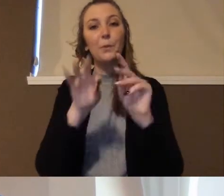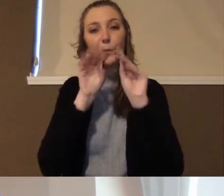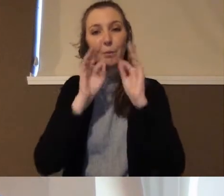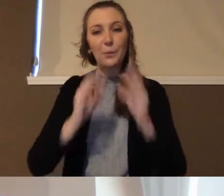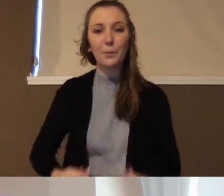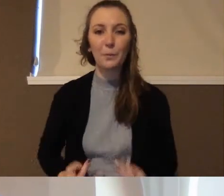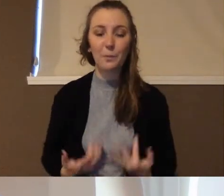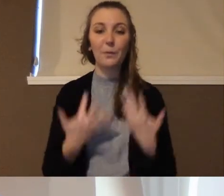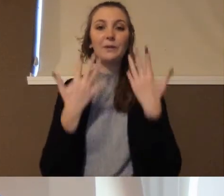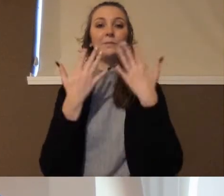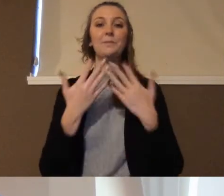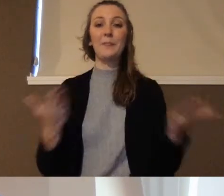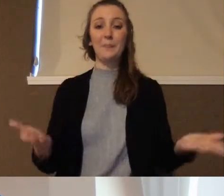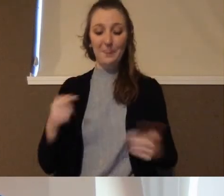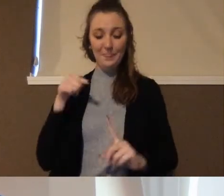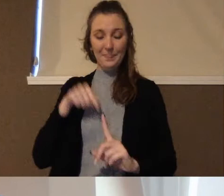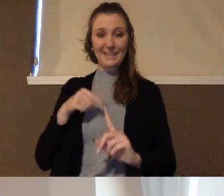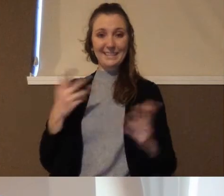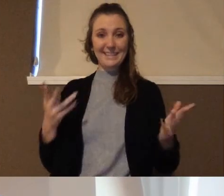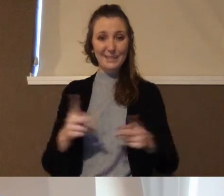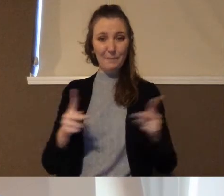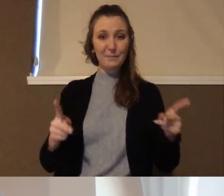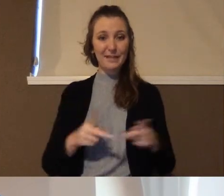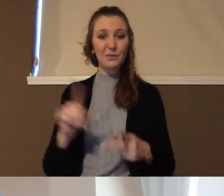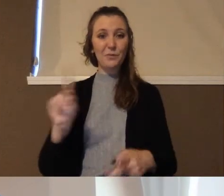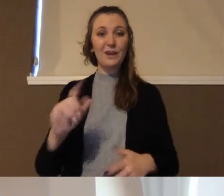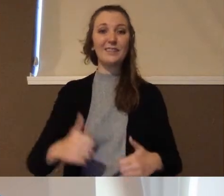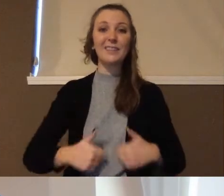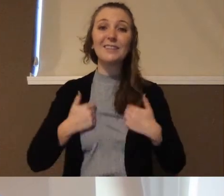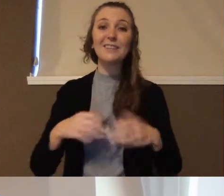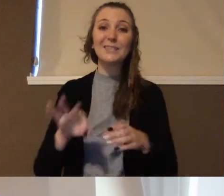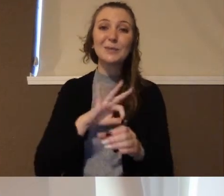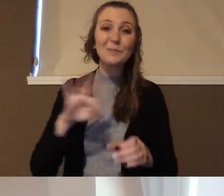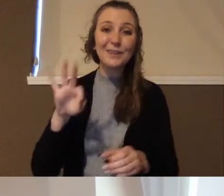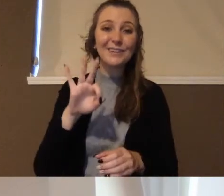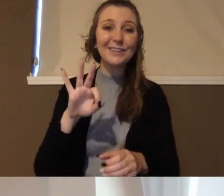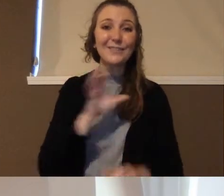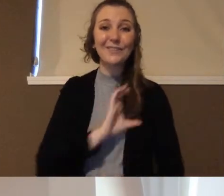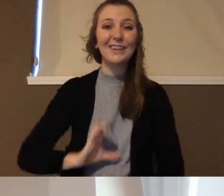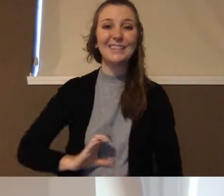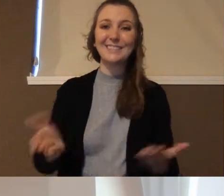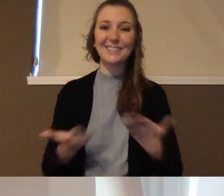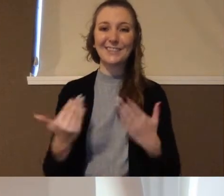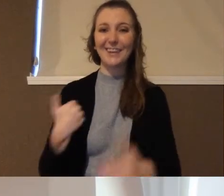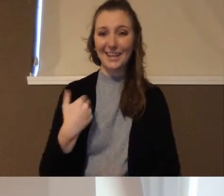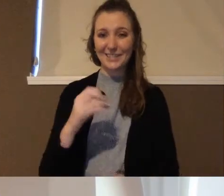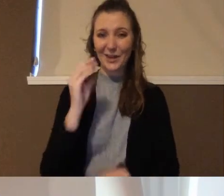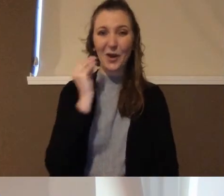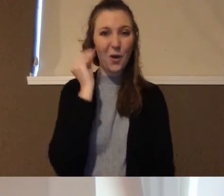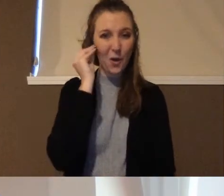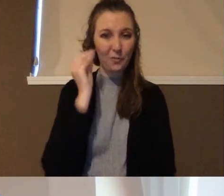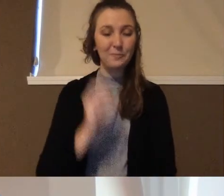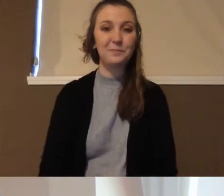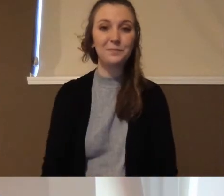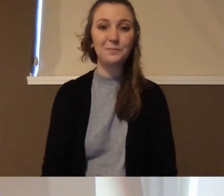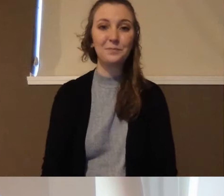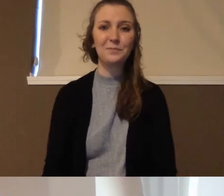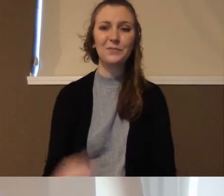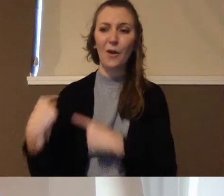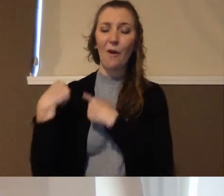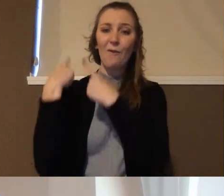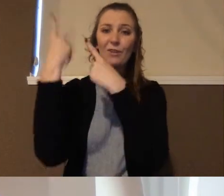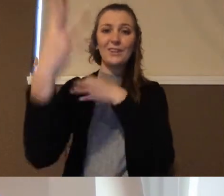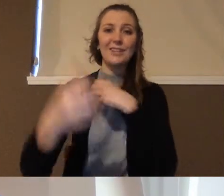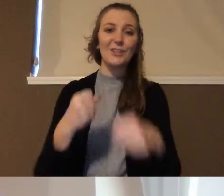living spirit of Christ has a home. Over the years, you have opened yourselves to the